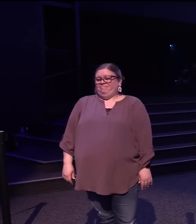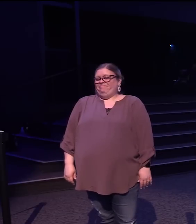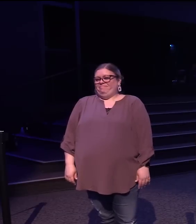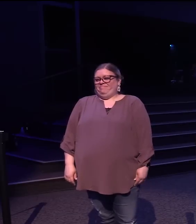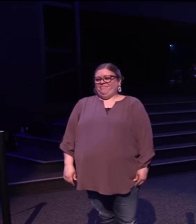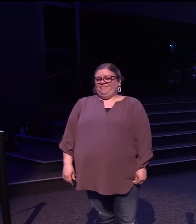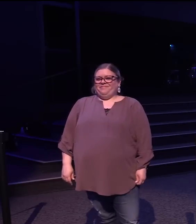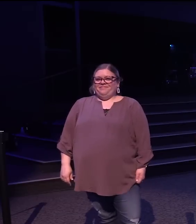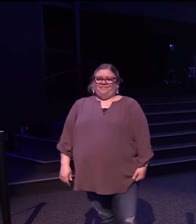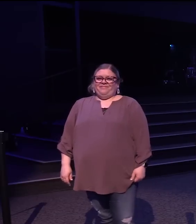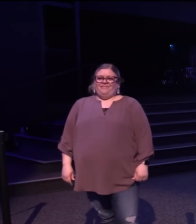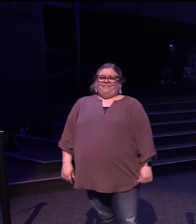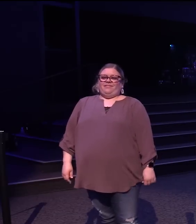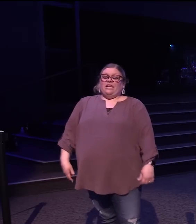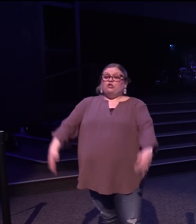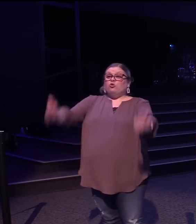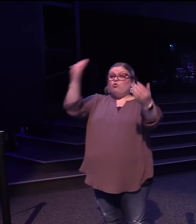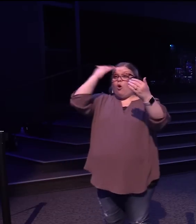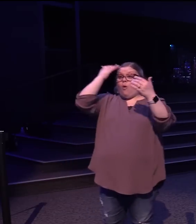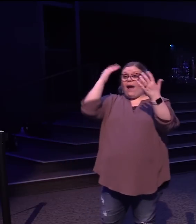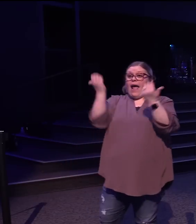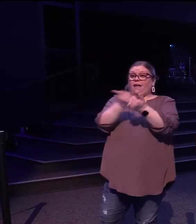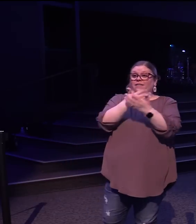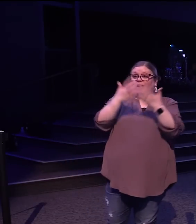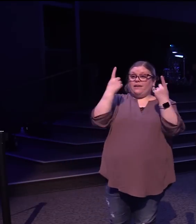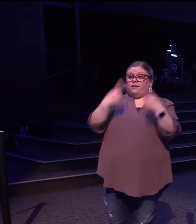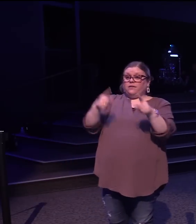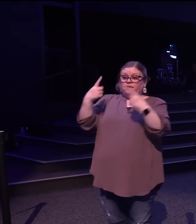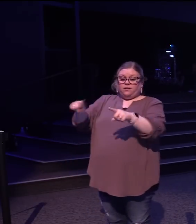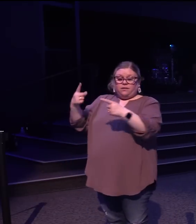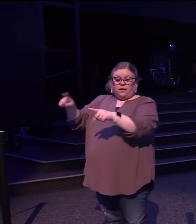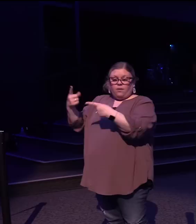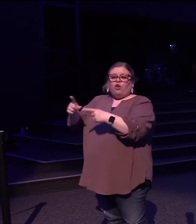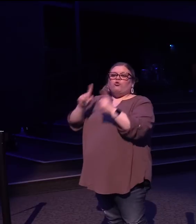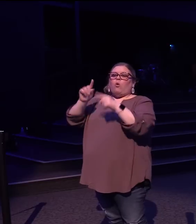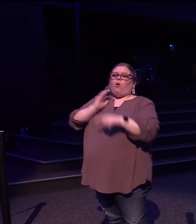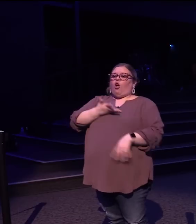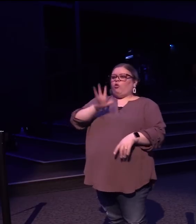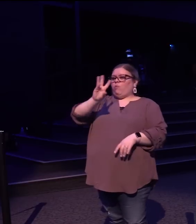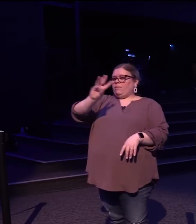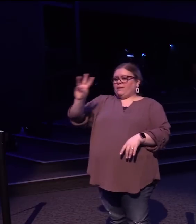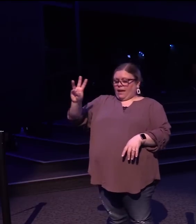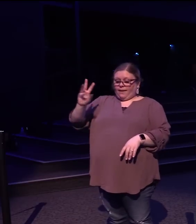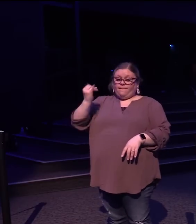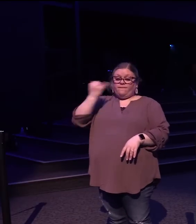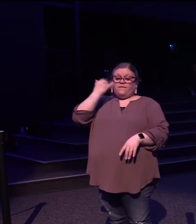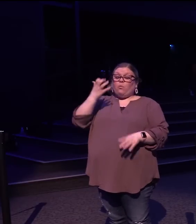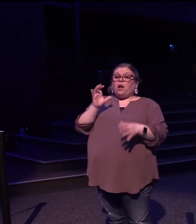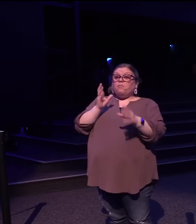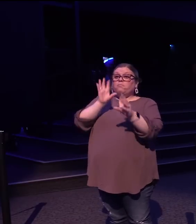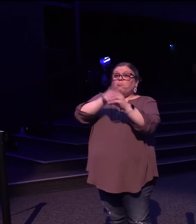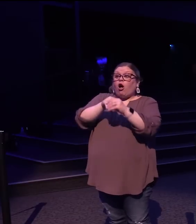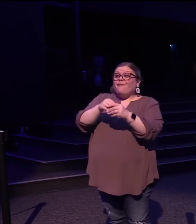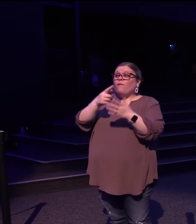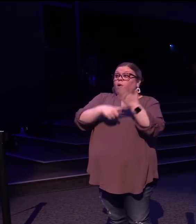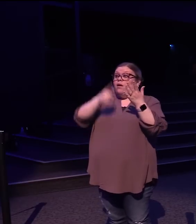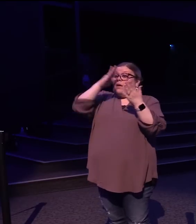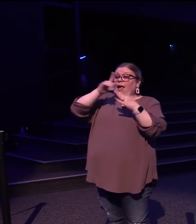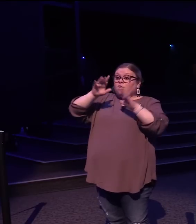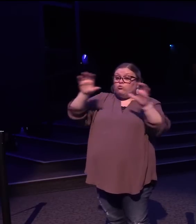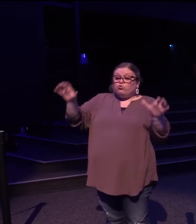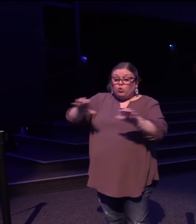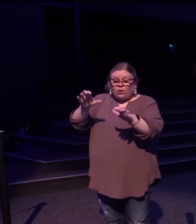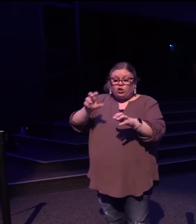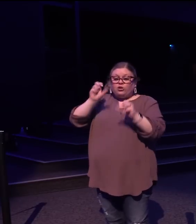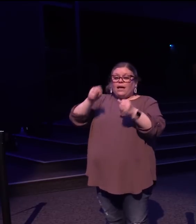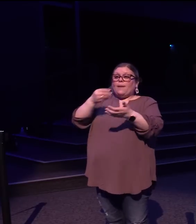To stay up to date with all that's going on, visit gatewaypeople.com. If you'd like to join us in what God is doing in and through Gateway, you